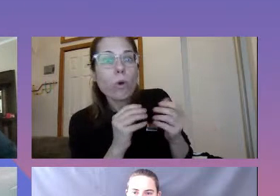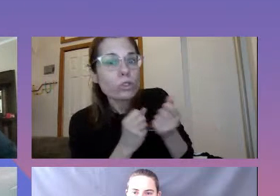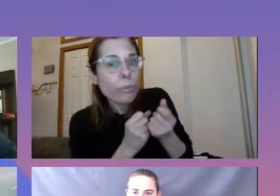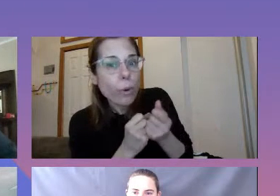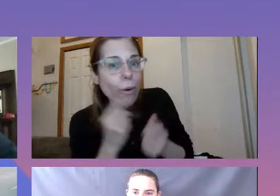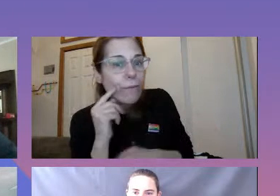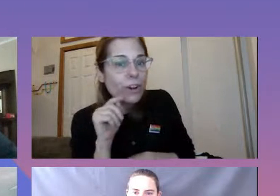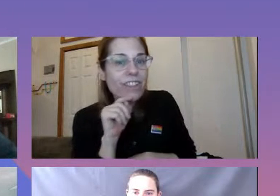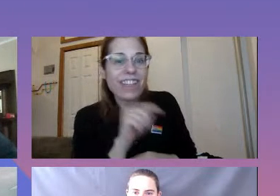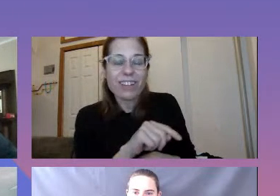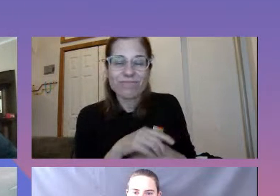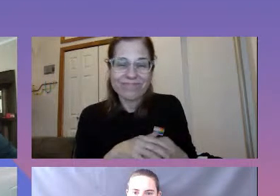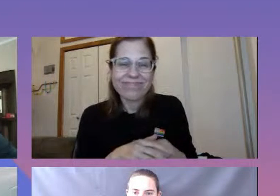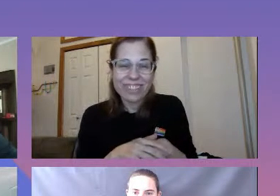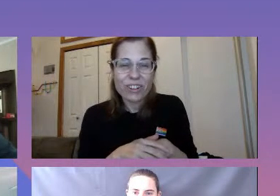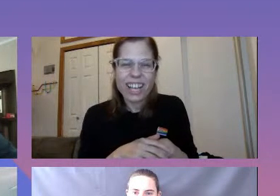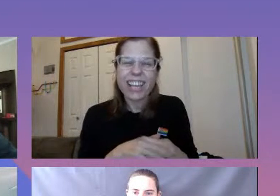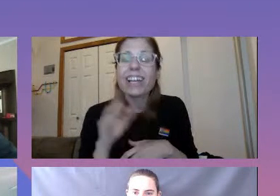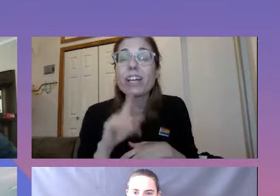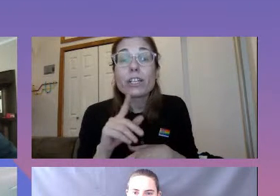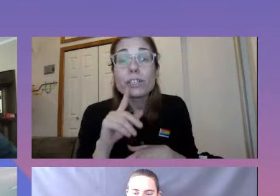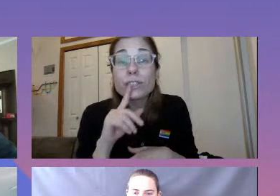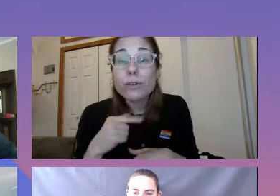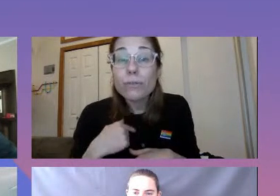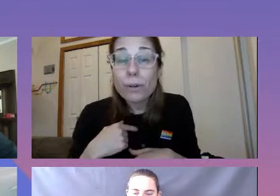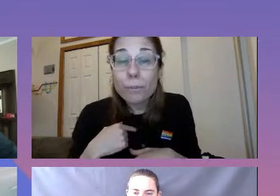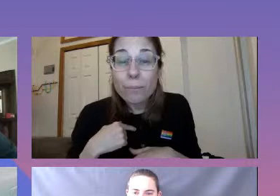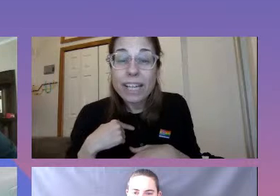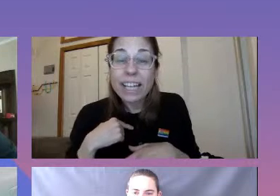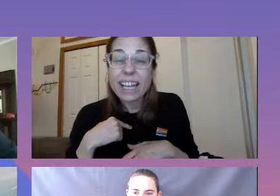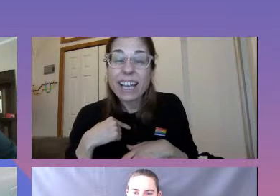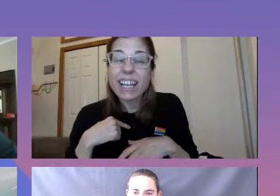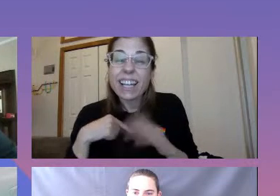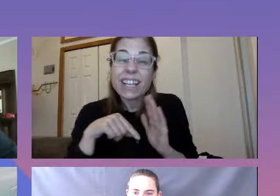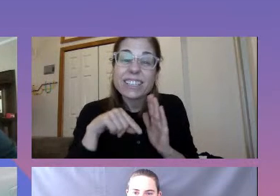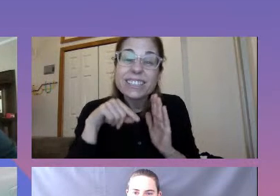more about depth than breadth. So I care more about the depth and like the